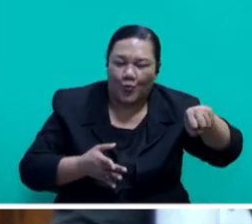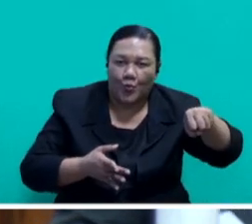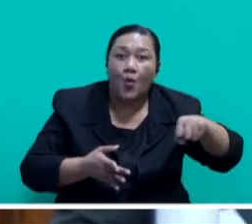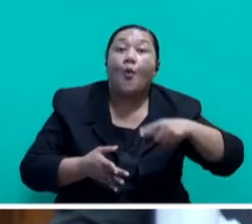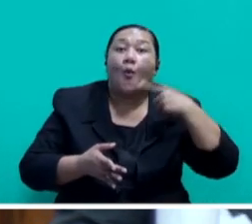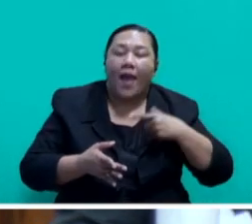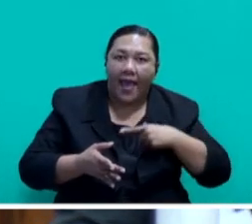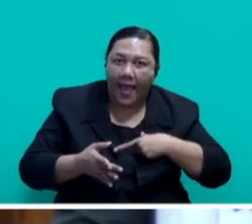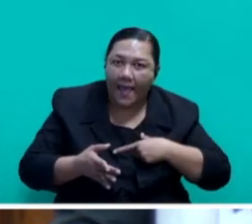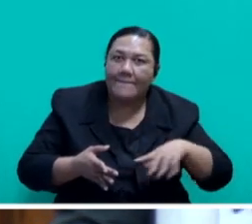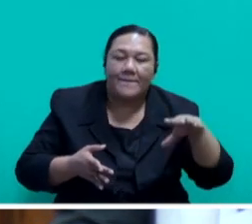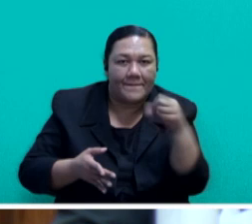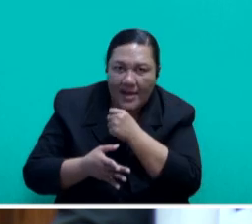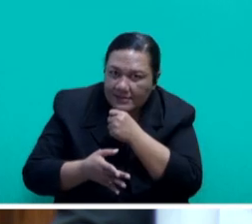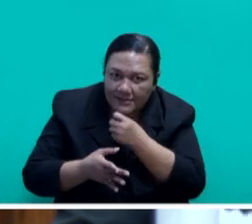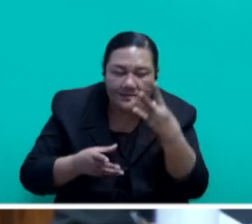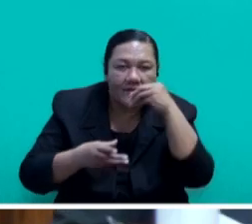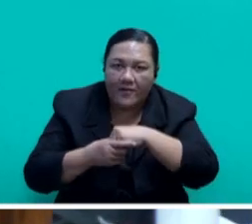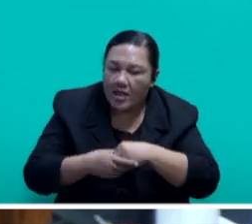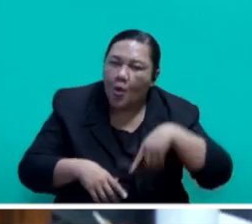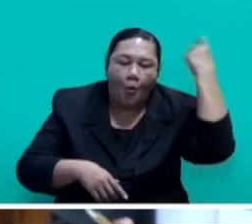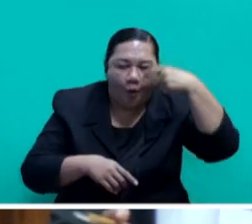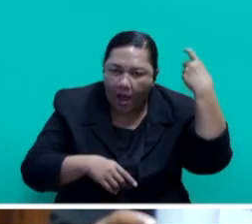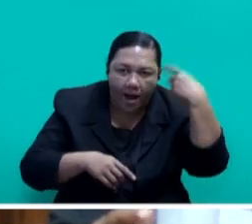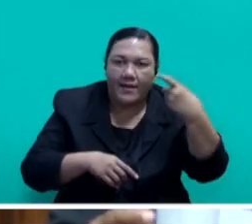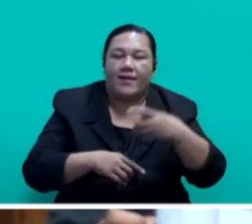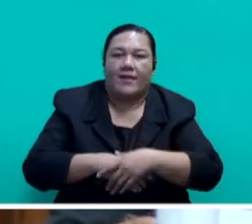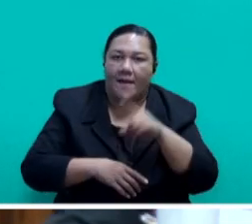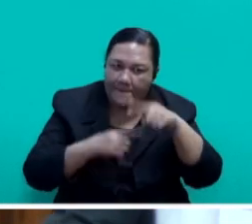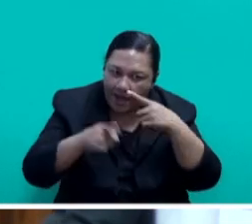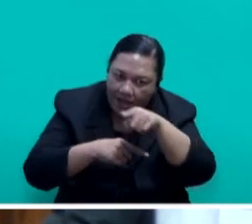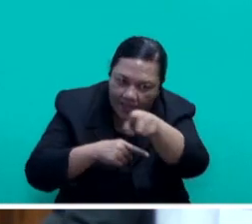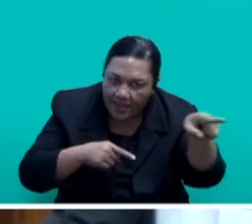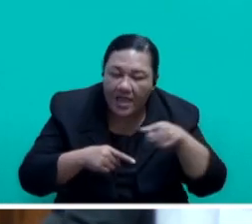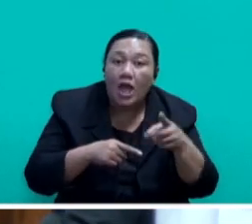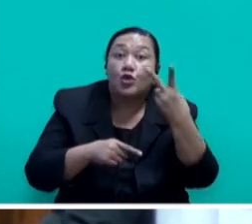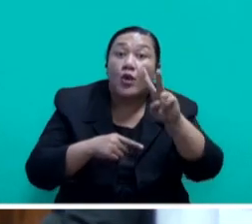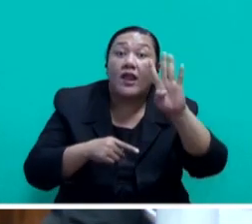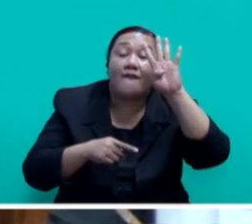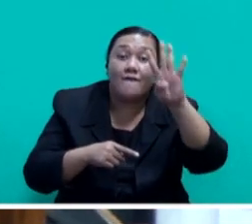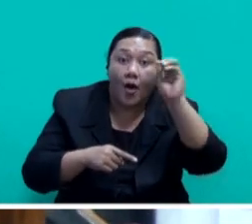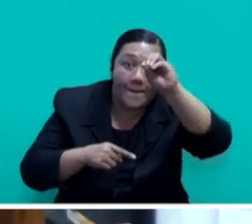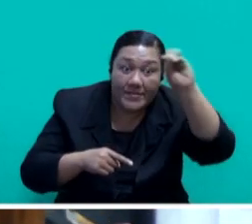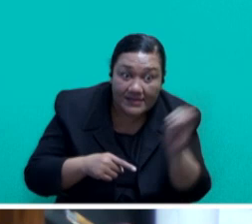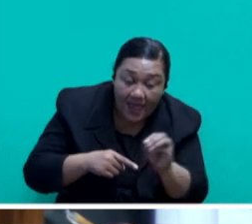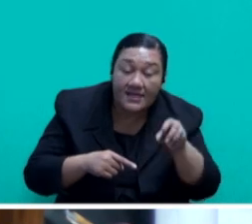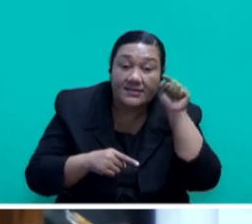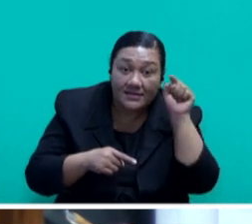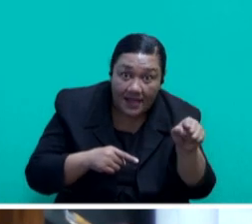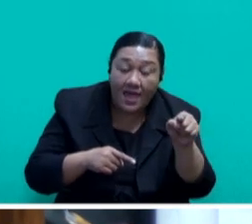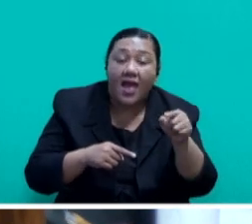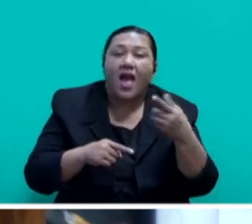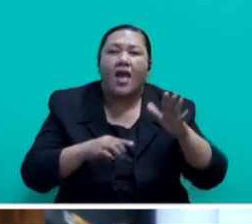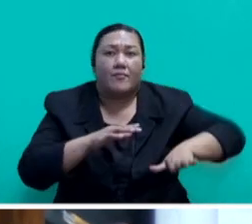our collective conscience. It is harsh truth that 24% of our fellow Fijians live in the